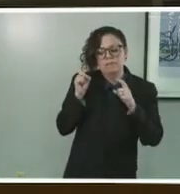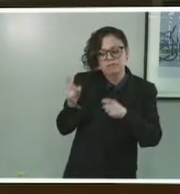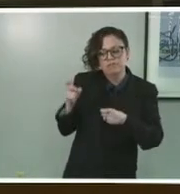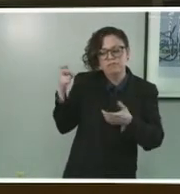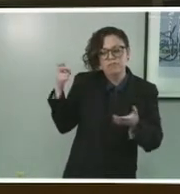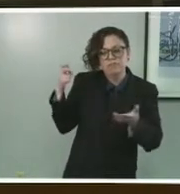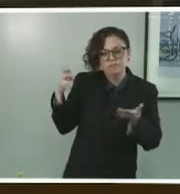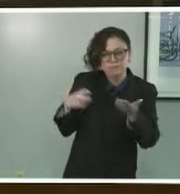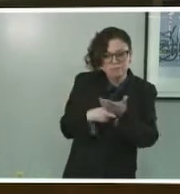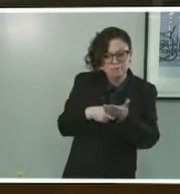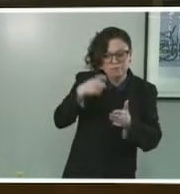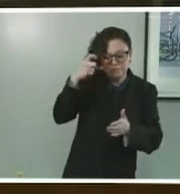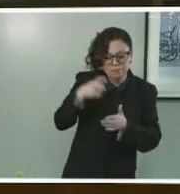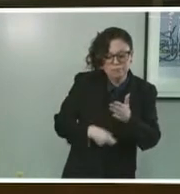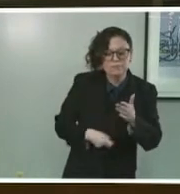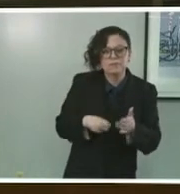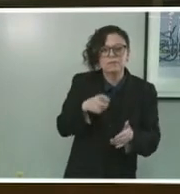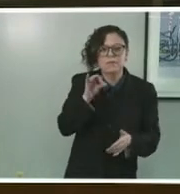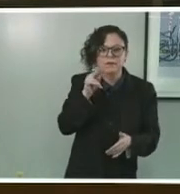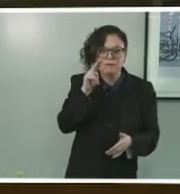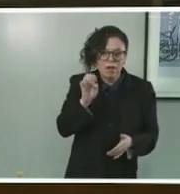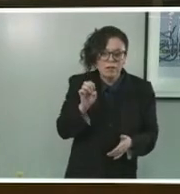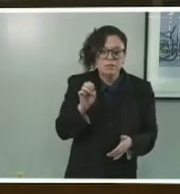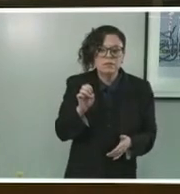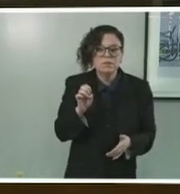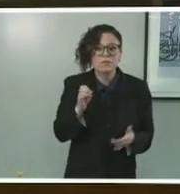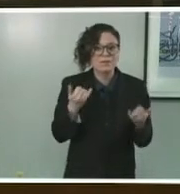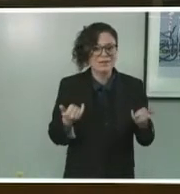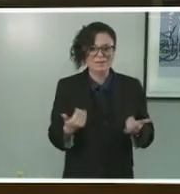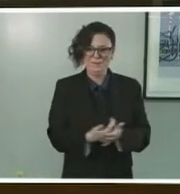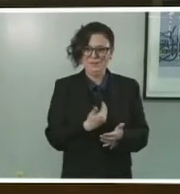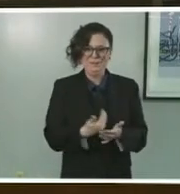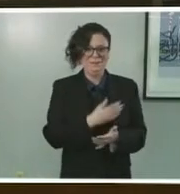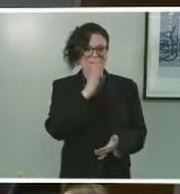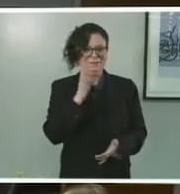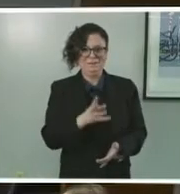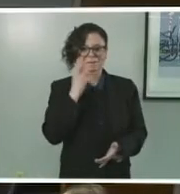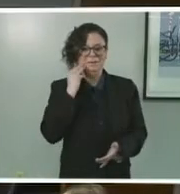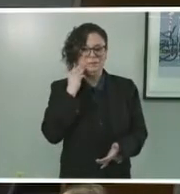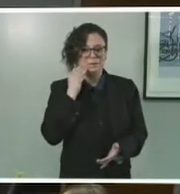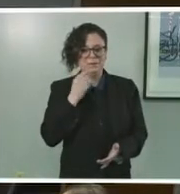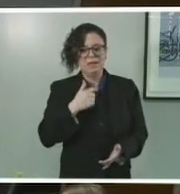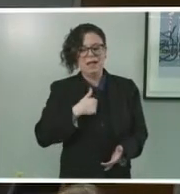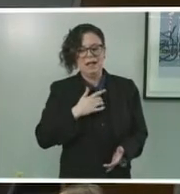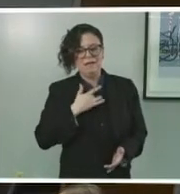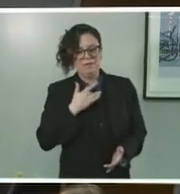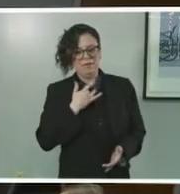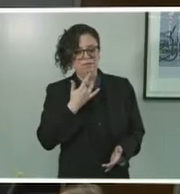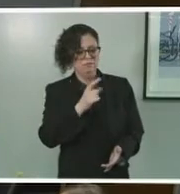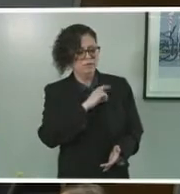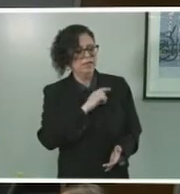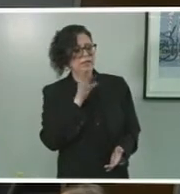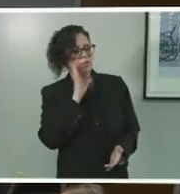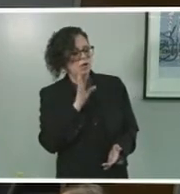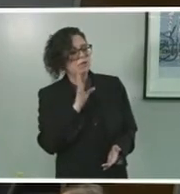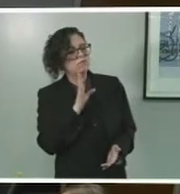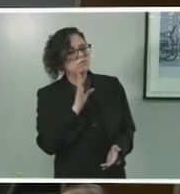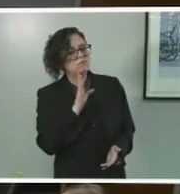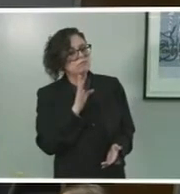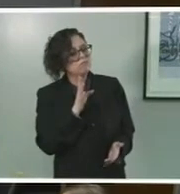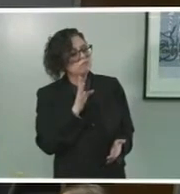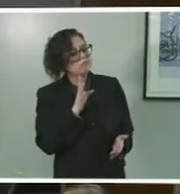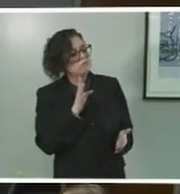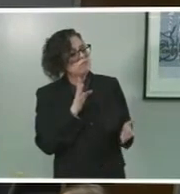Remember, we're in uncharted territory. I think law enforcement is going to give people the benefit of the doubt. They're going to try